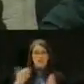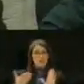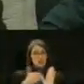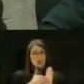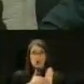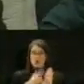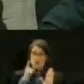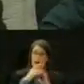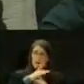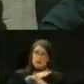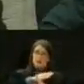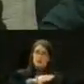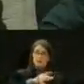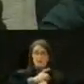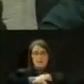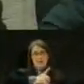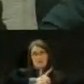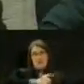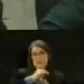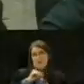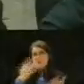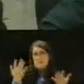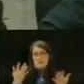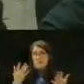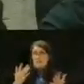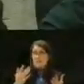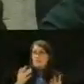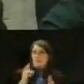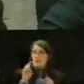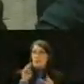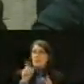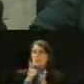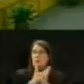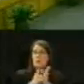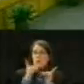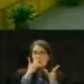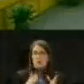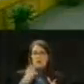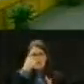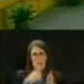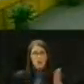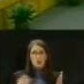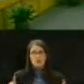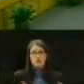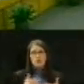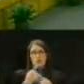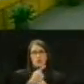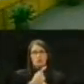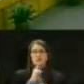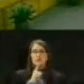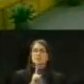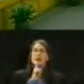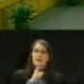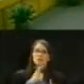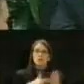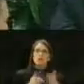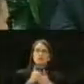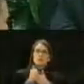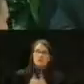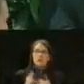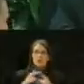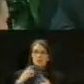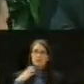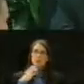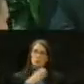Mr. Law Director. I believe what was introduced last year is actually what has led to this committee that Commissioner Hammond is on. What was